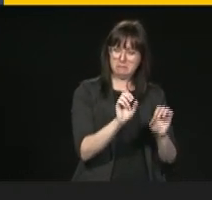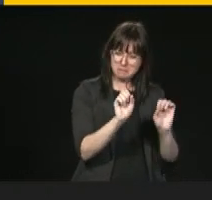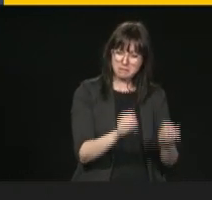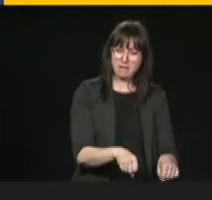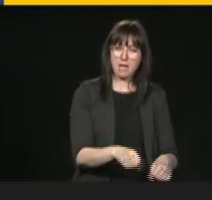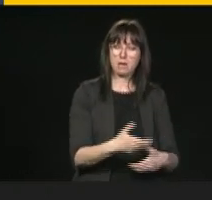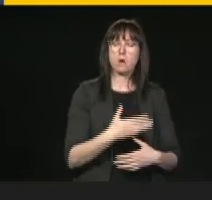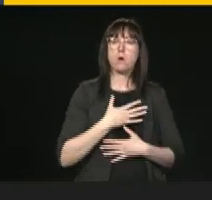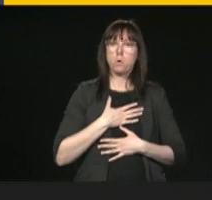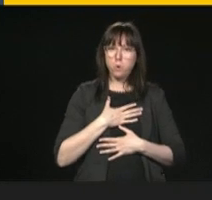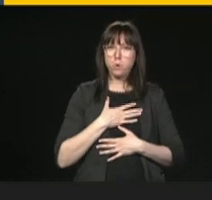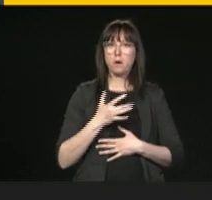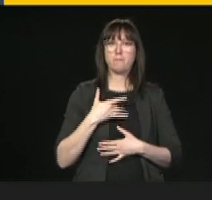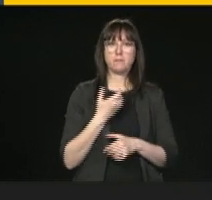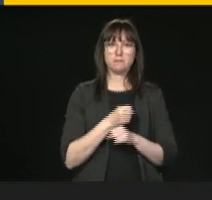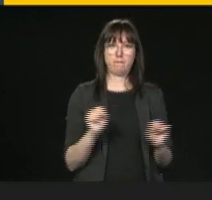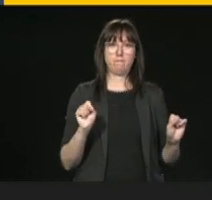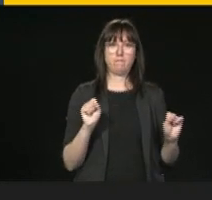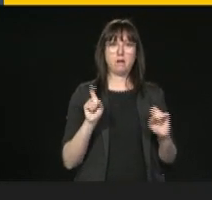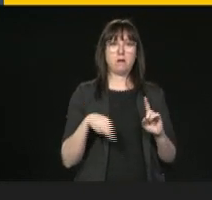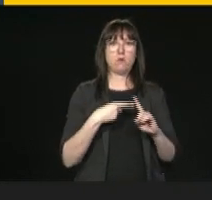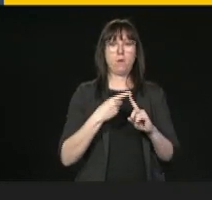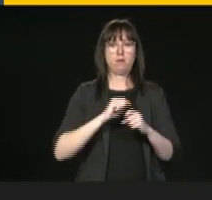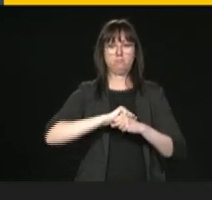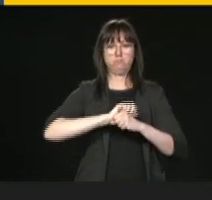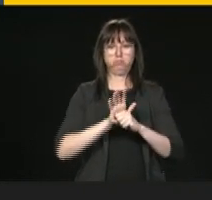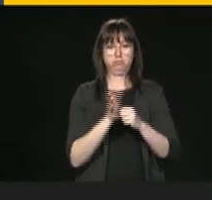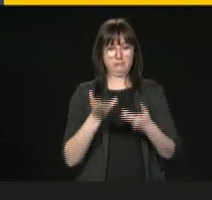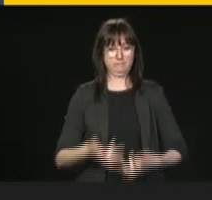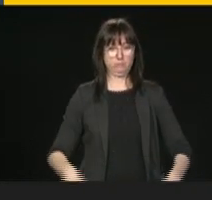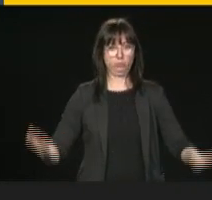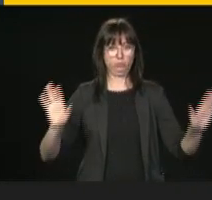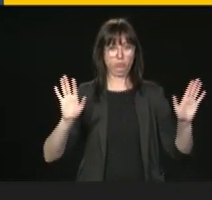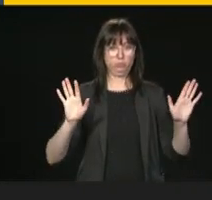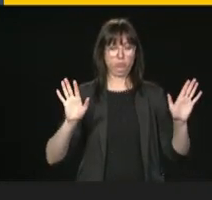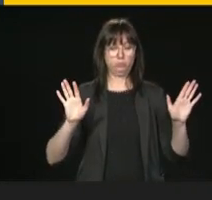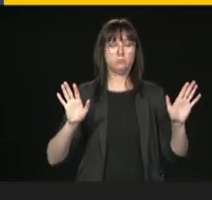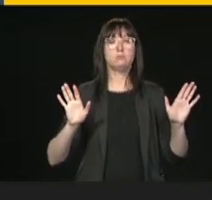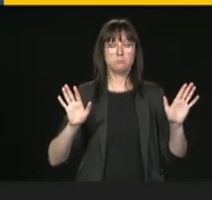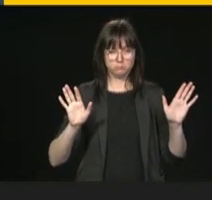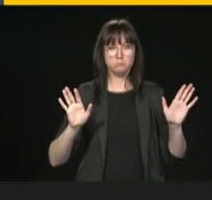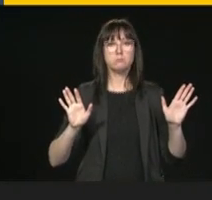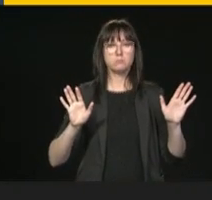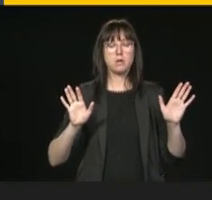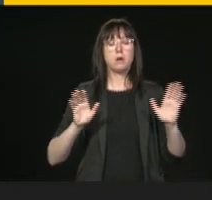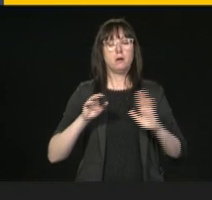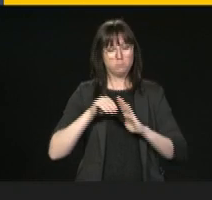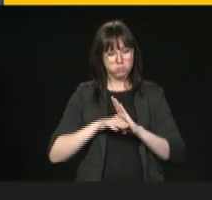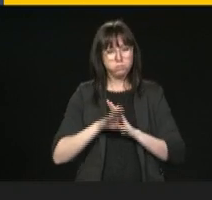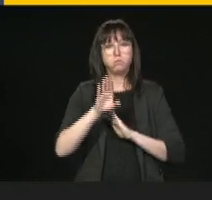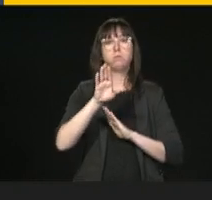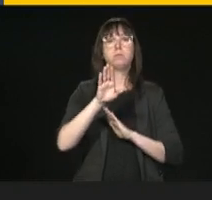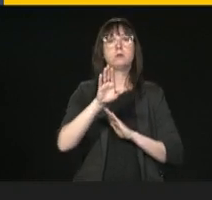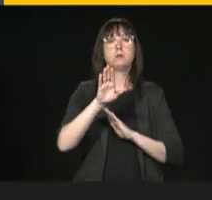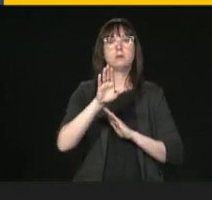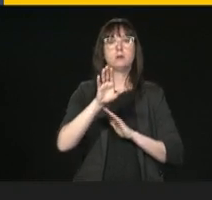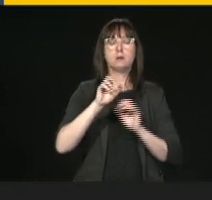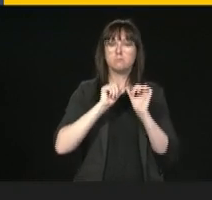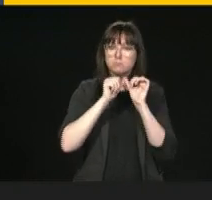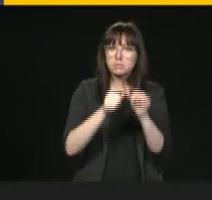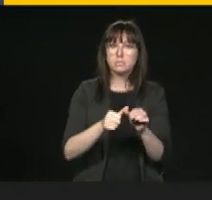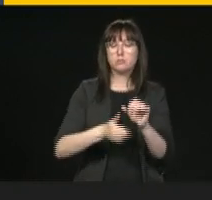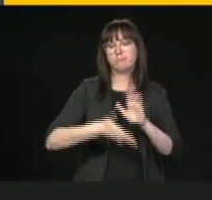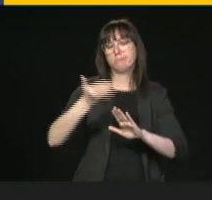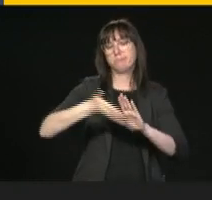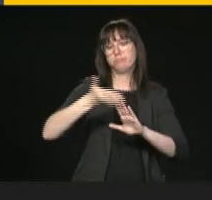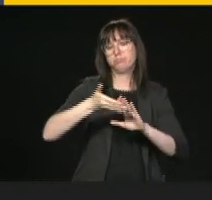challenges have passed, they can recover their business and continue operations, and that's very important for them, and it's very